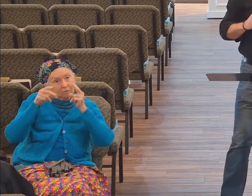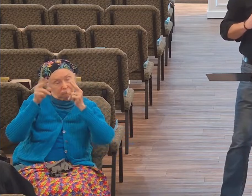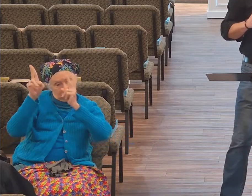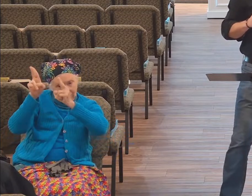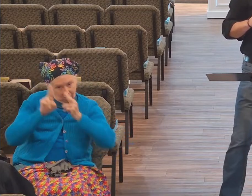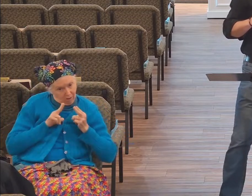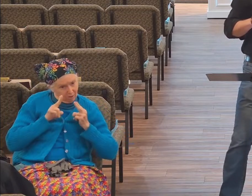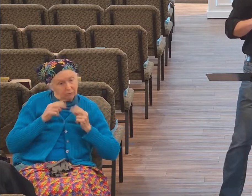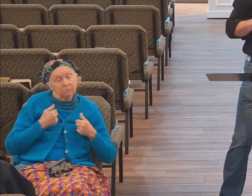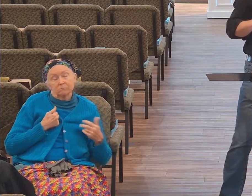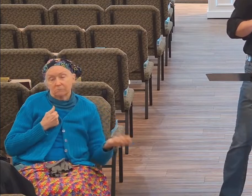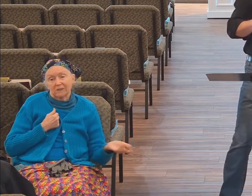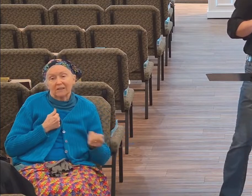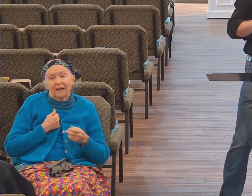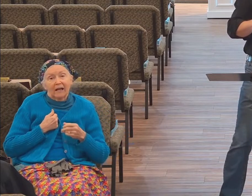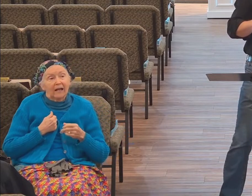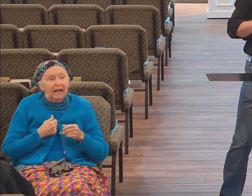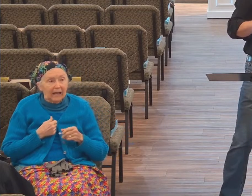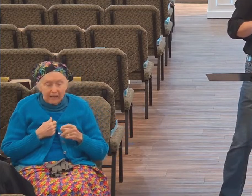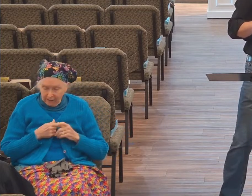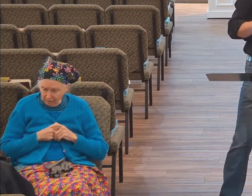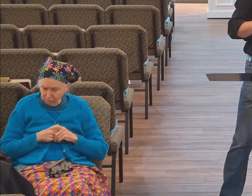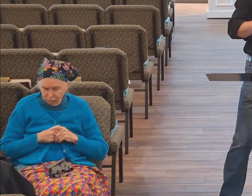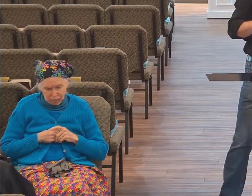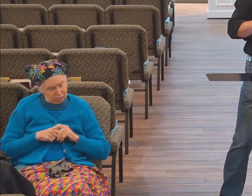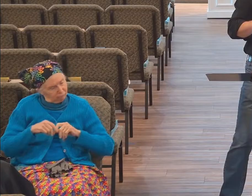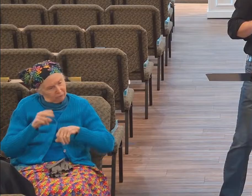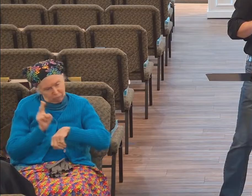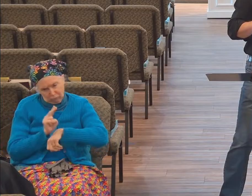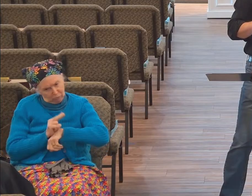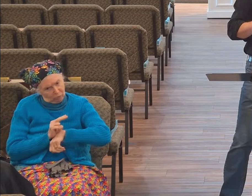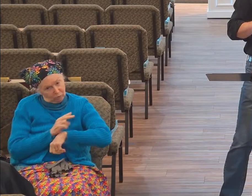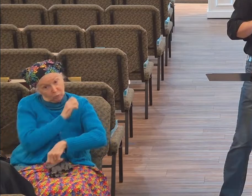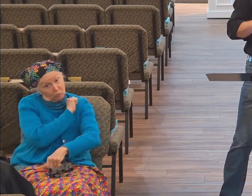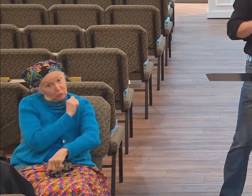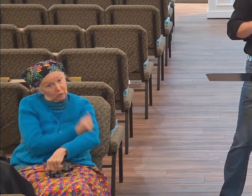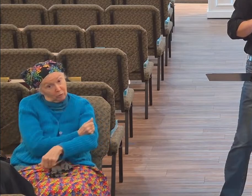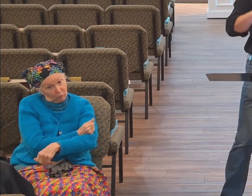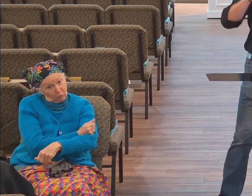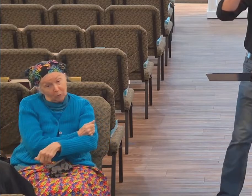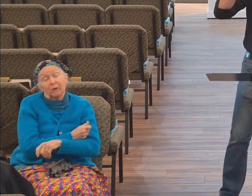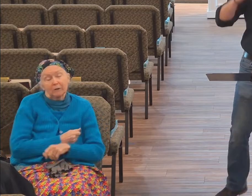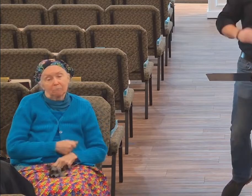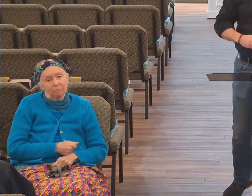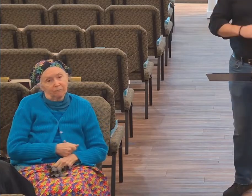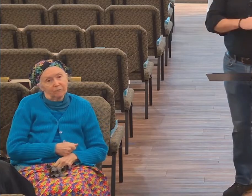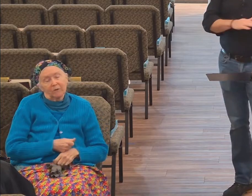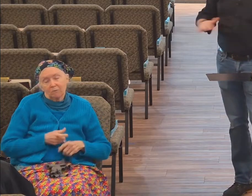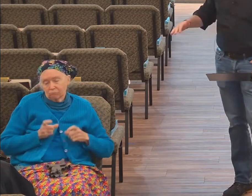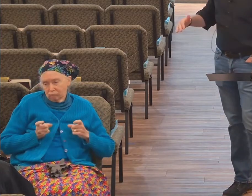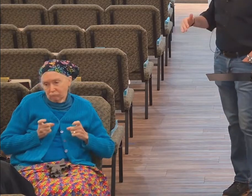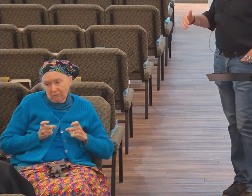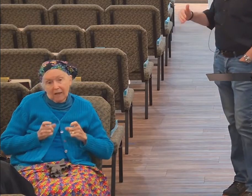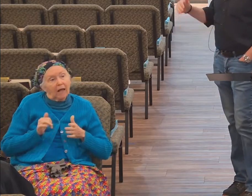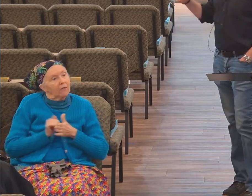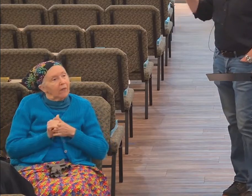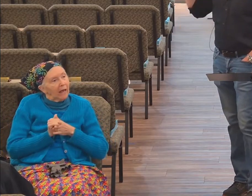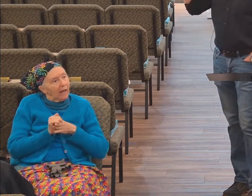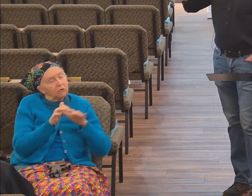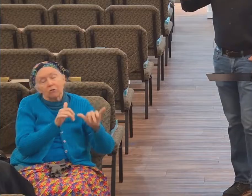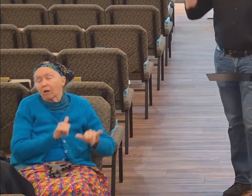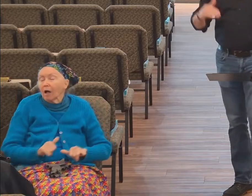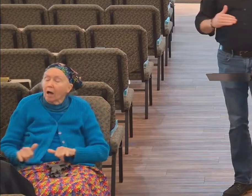And they're going to leverage their authority over you, okay? That is common. That